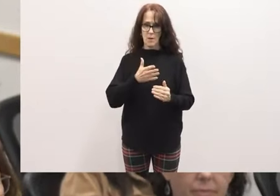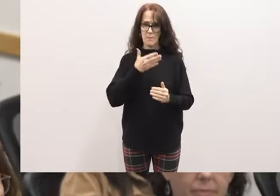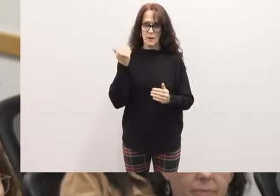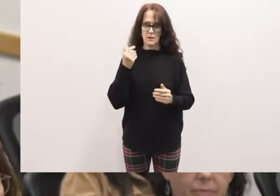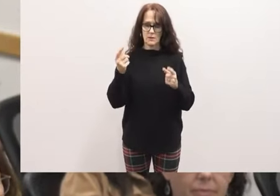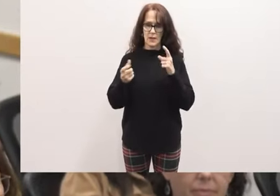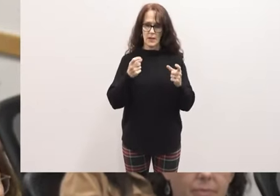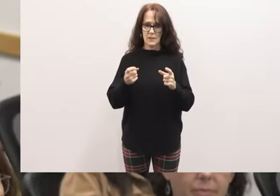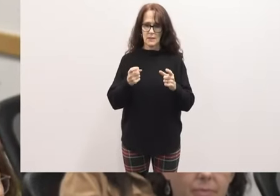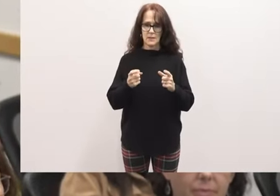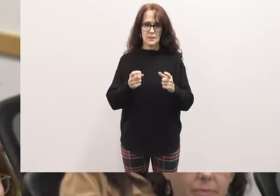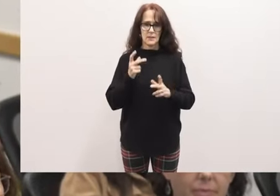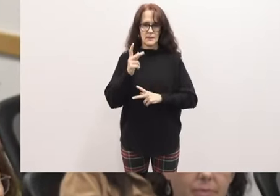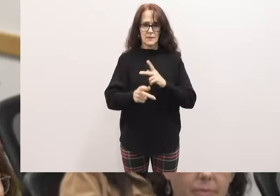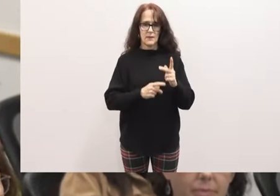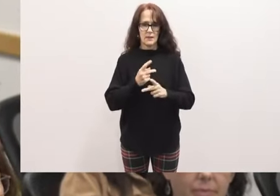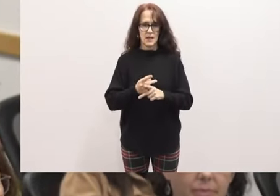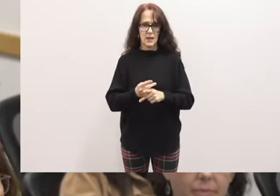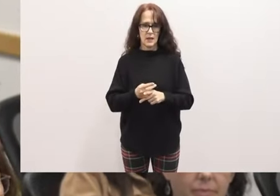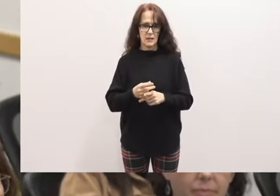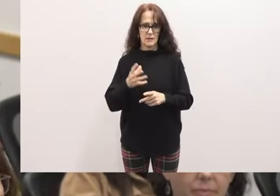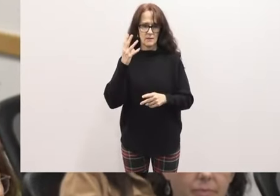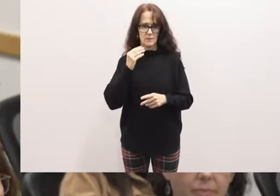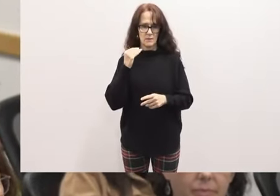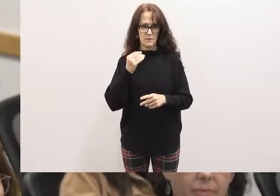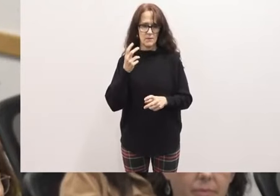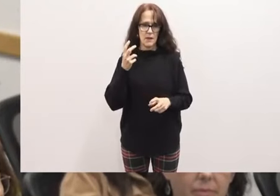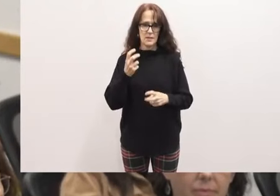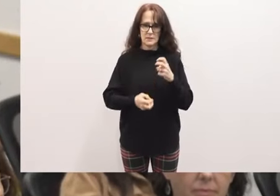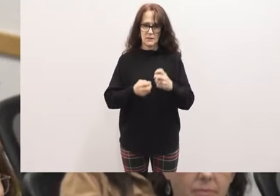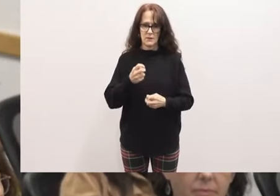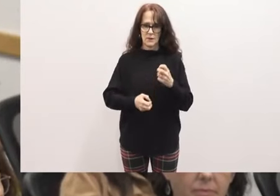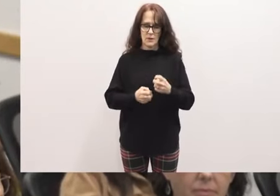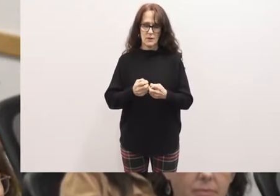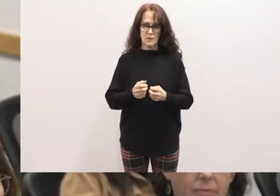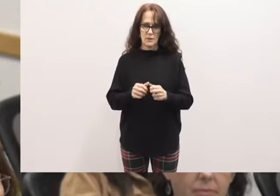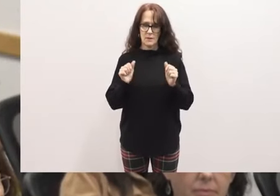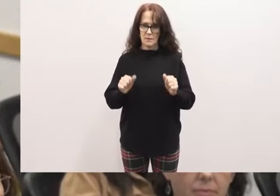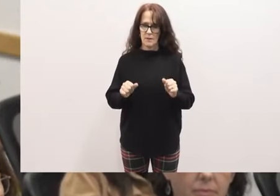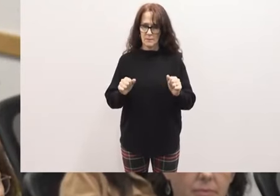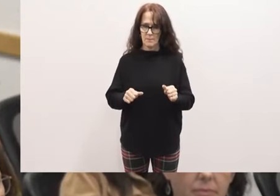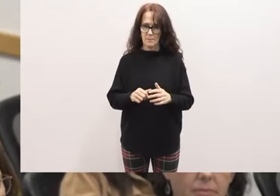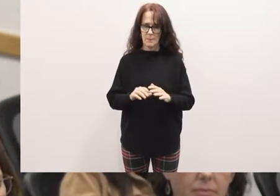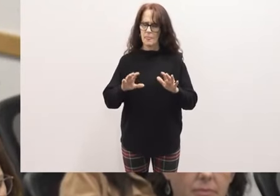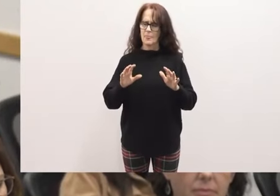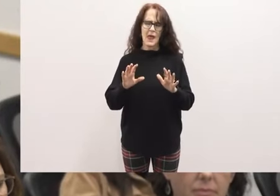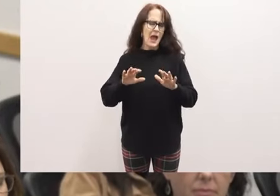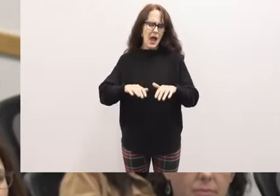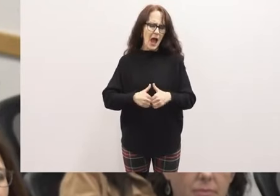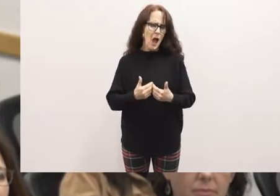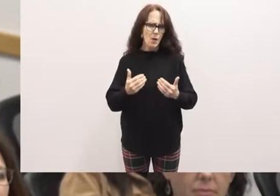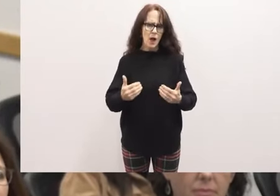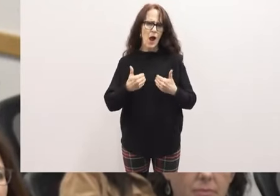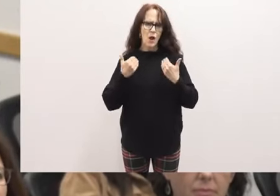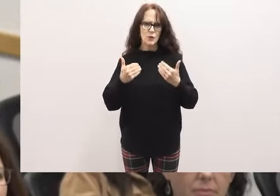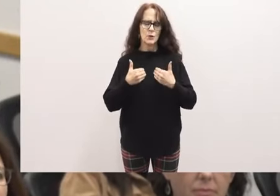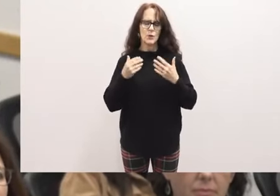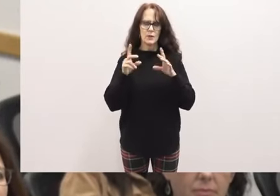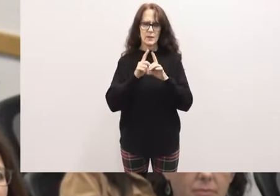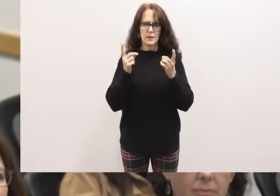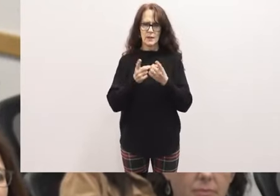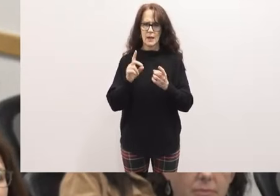these types of incidents and hateful rhetoric, as hard as that may be. How is our youth in the district, whether